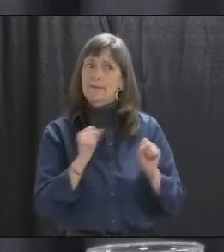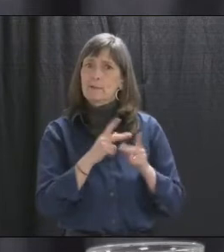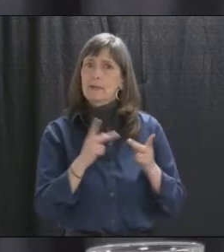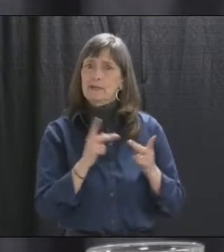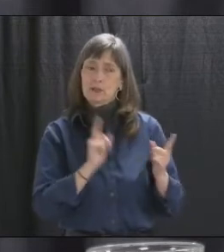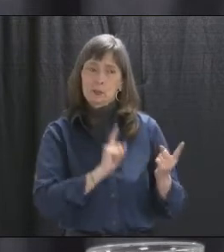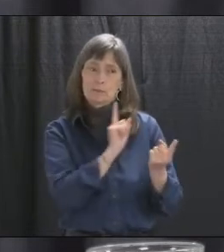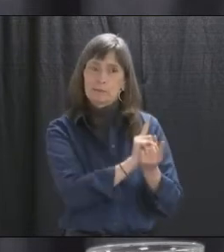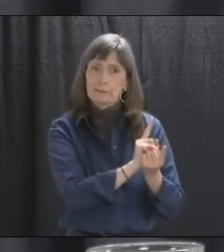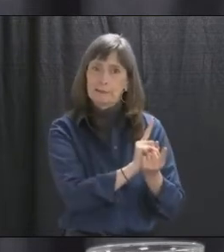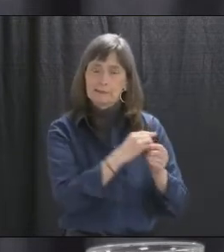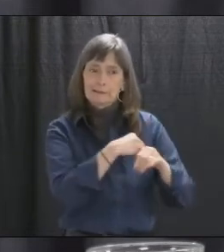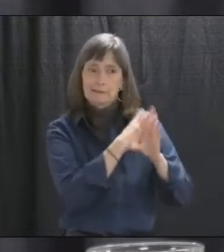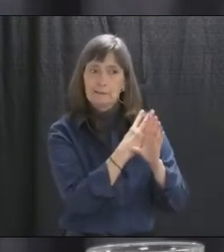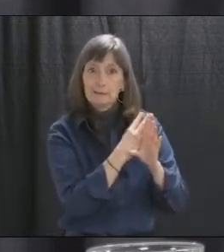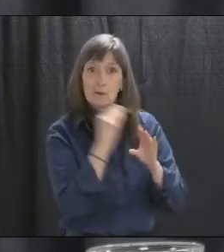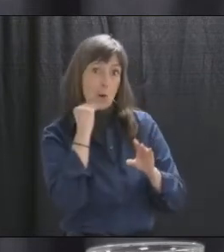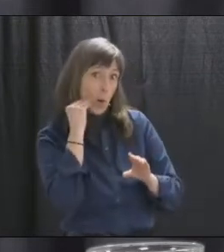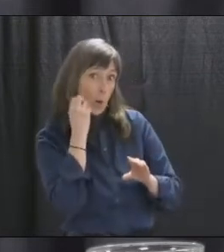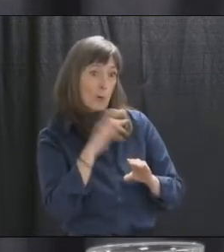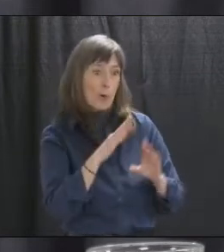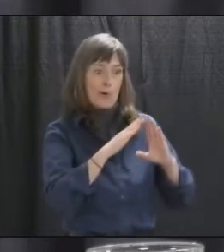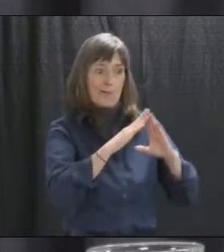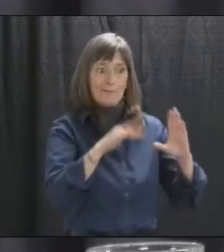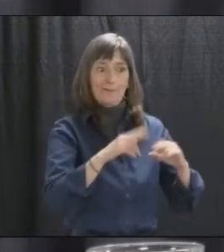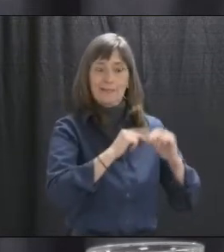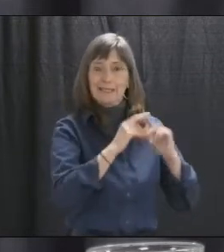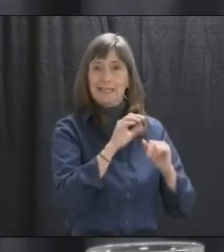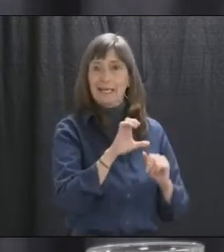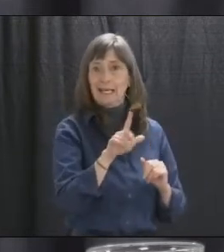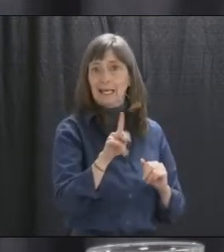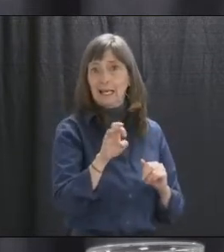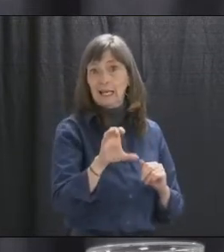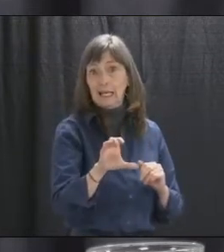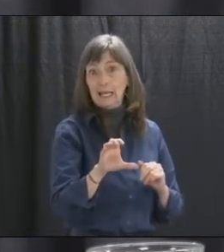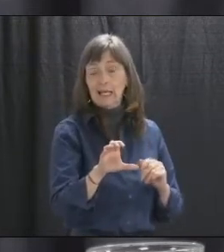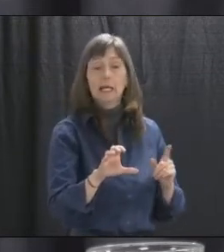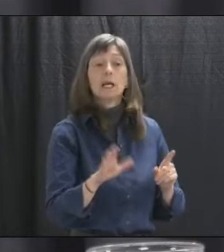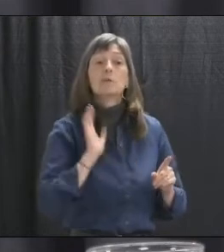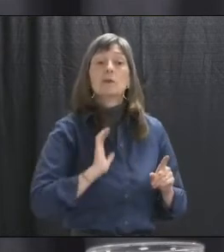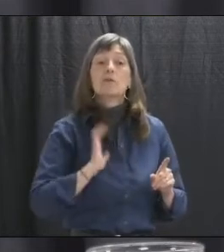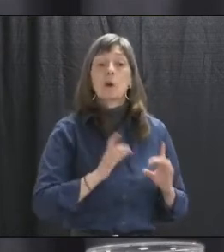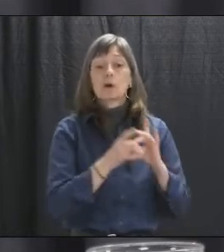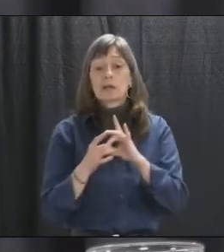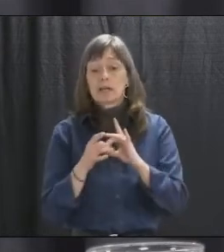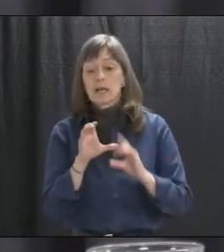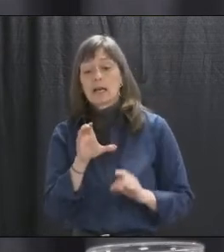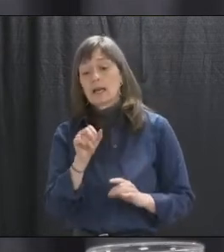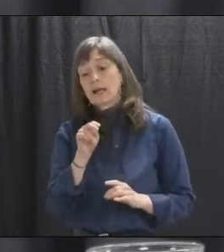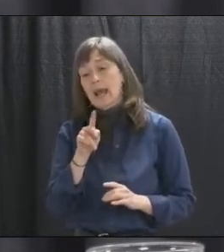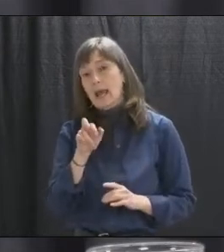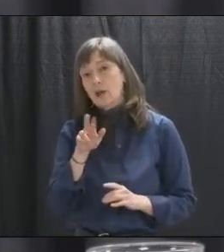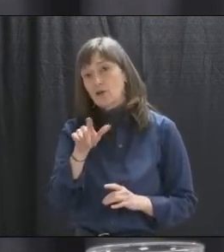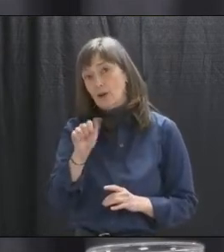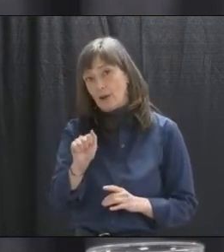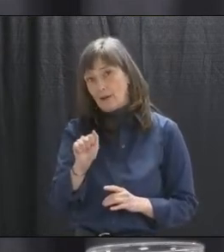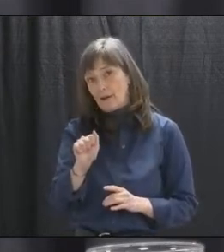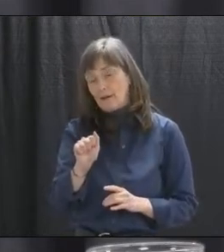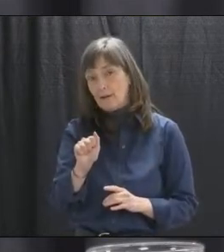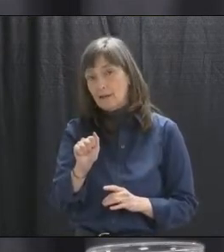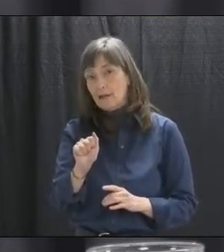who were seen that way to go. Historically, there has been a link with ConAgra, but also there has been